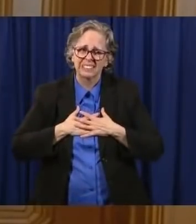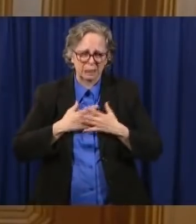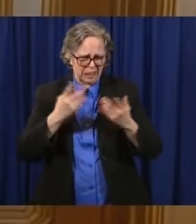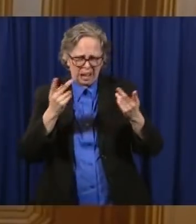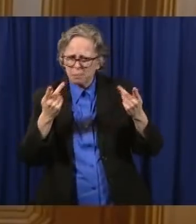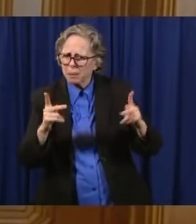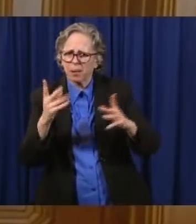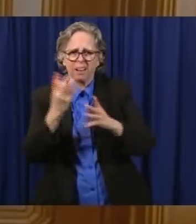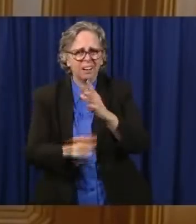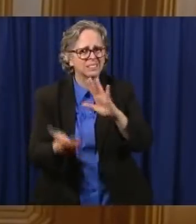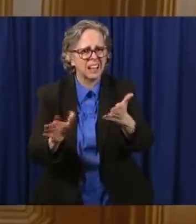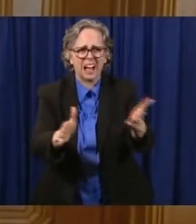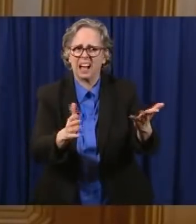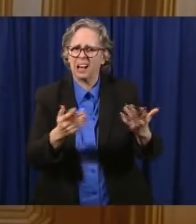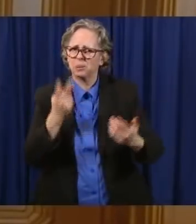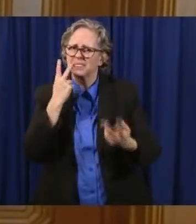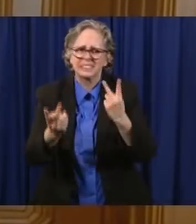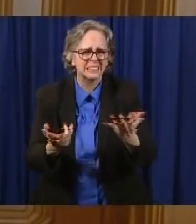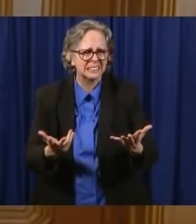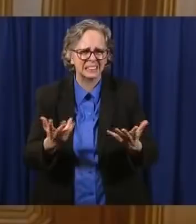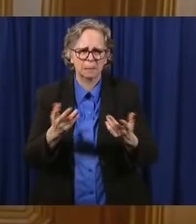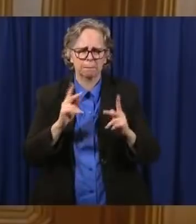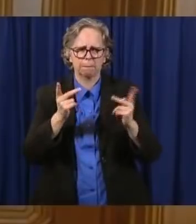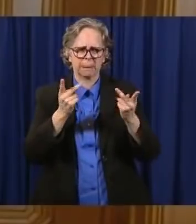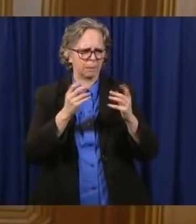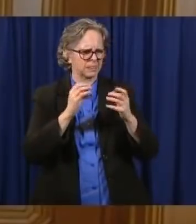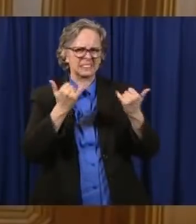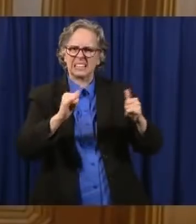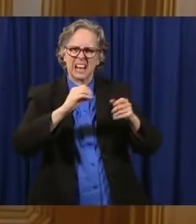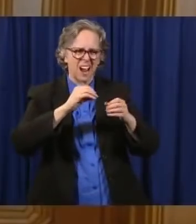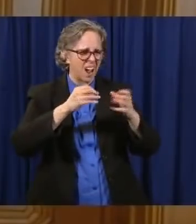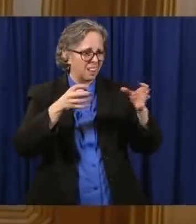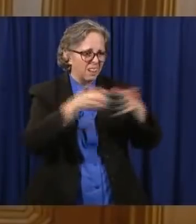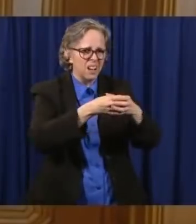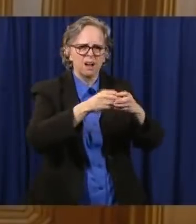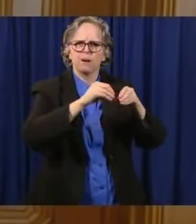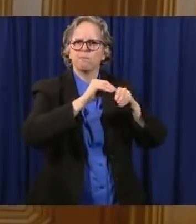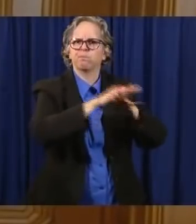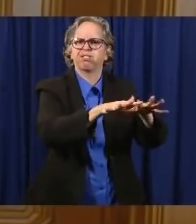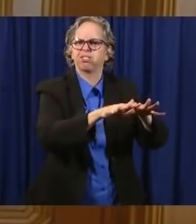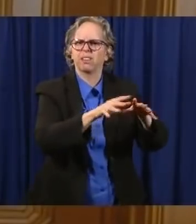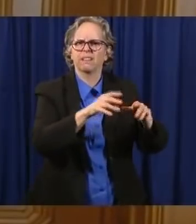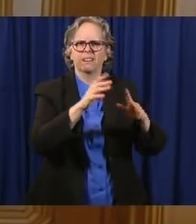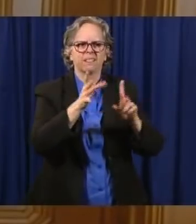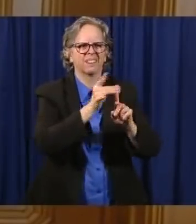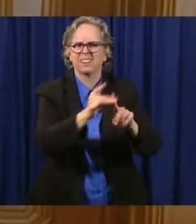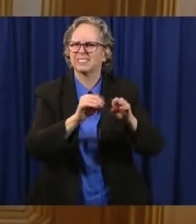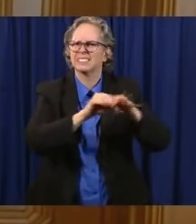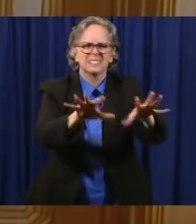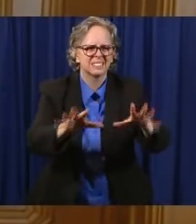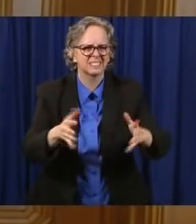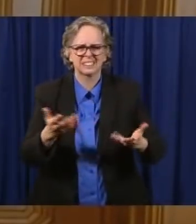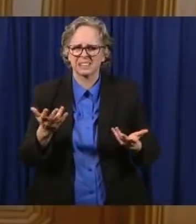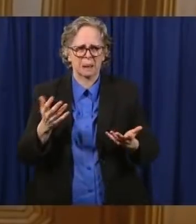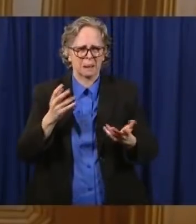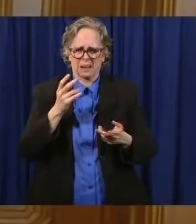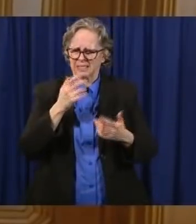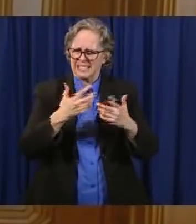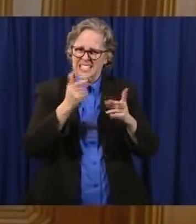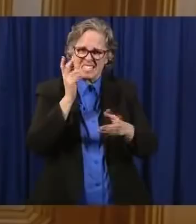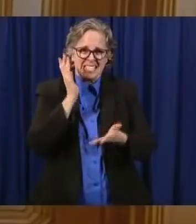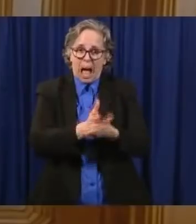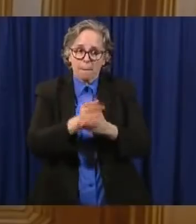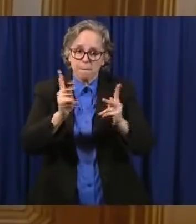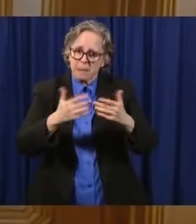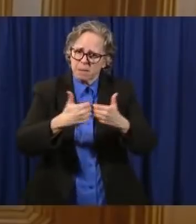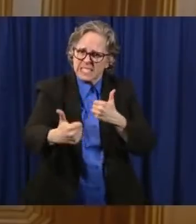any place where there's congregate living, where we cannot have the separation that is taking place now